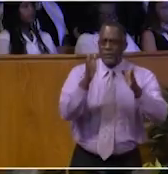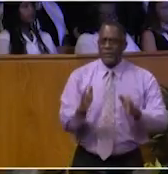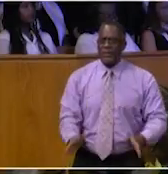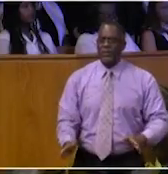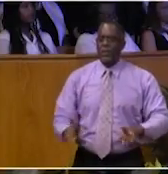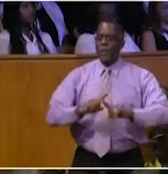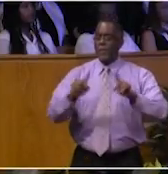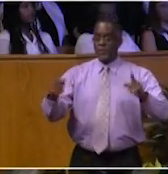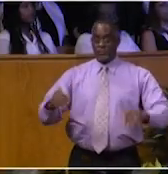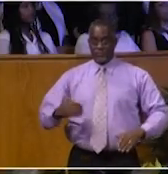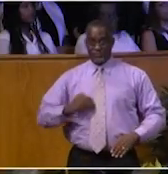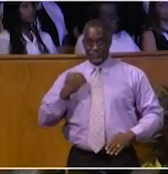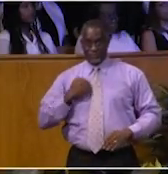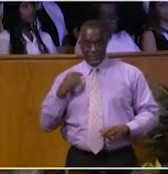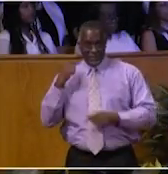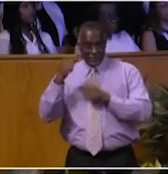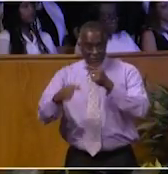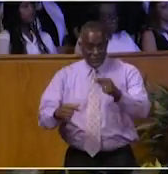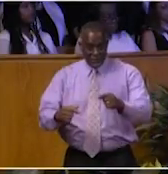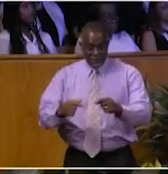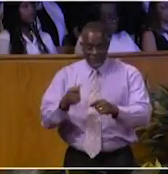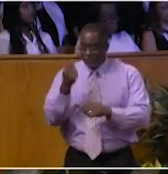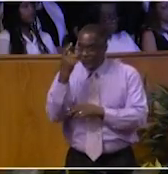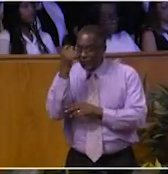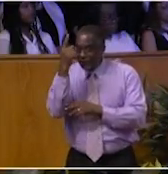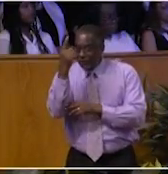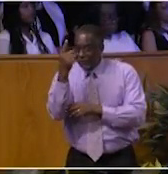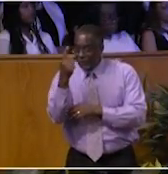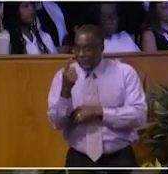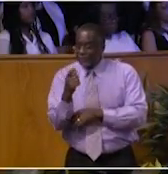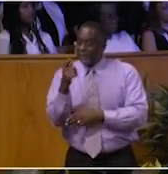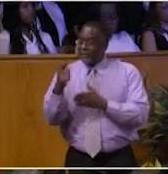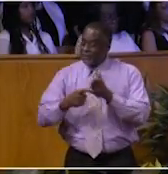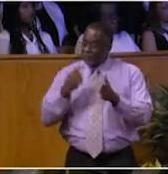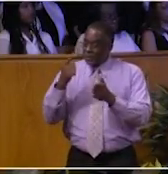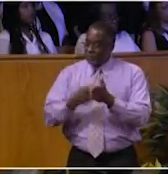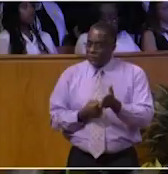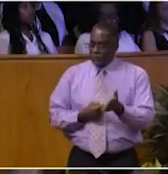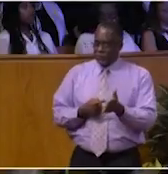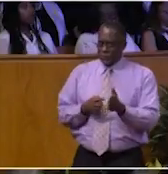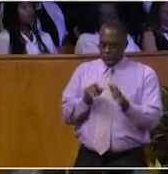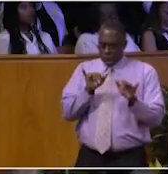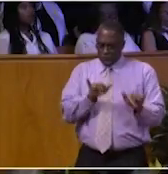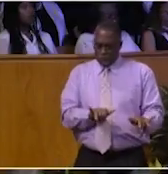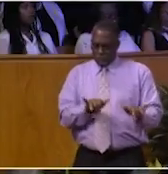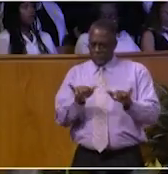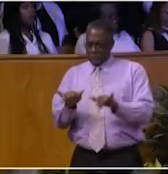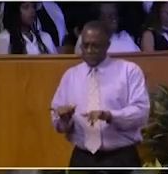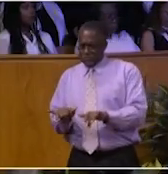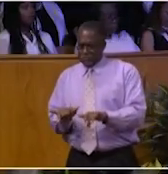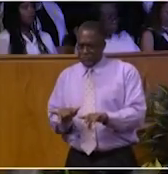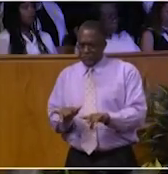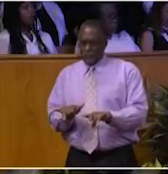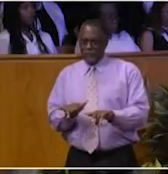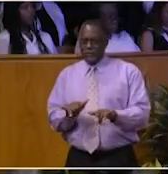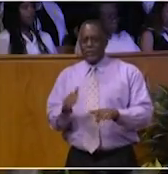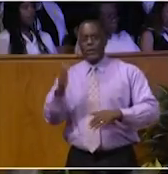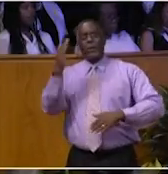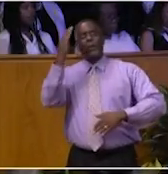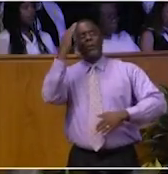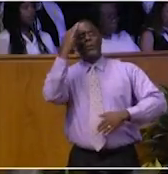don't understand that sometimes you got to stand still and know that He is